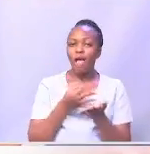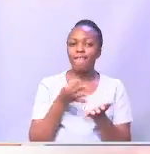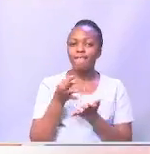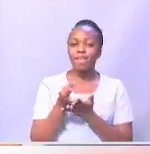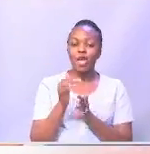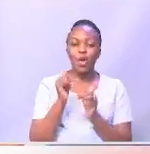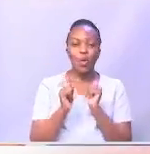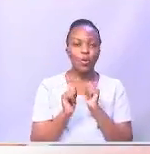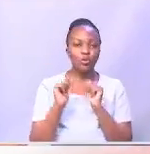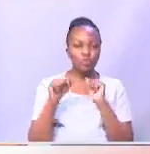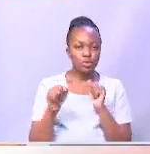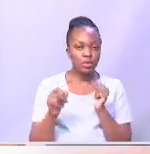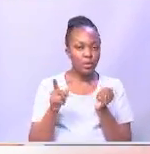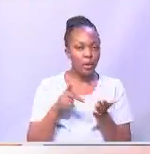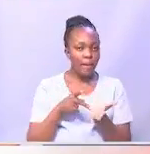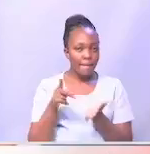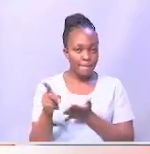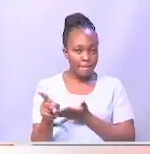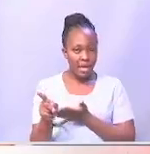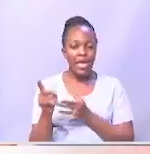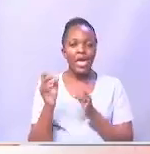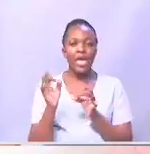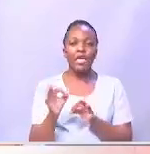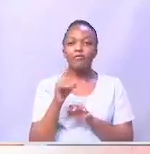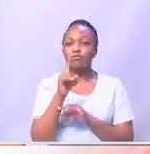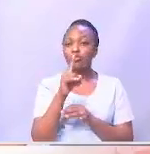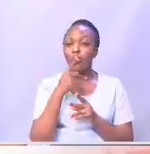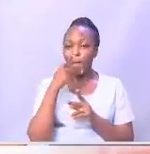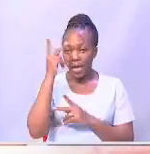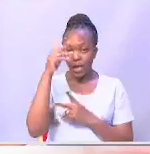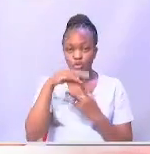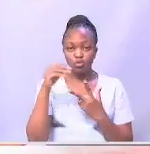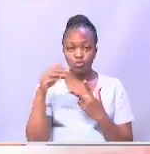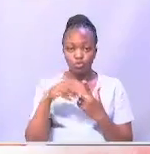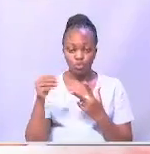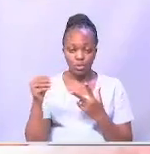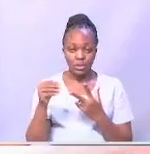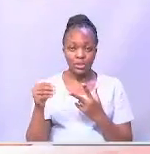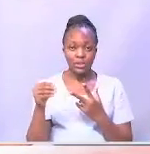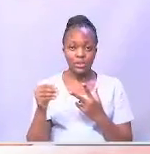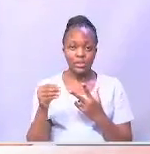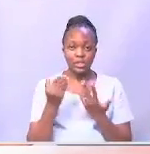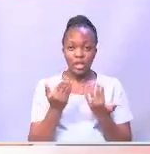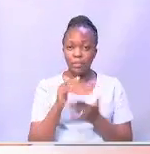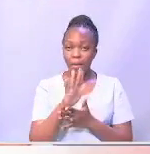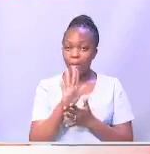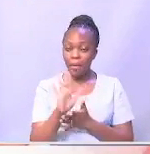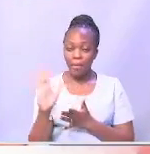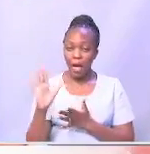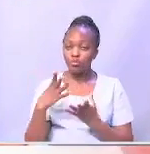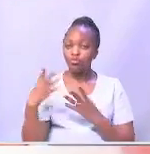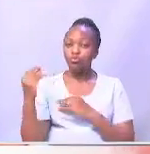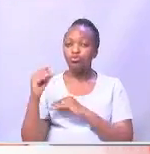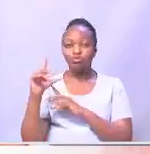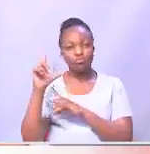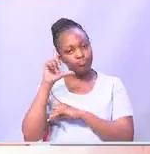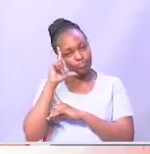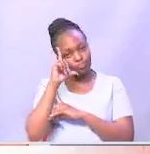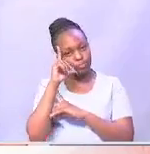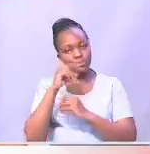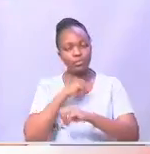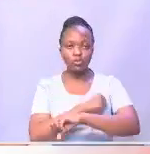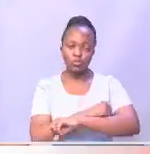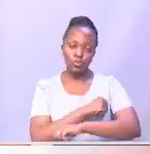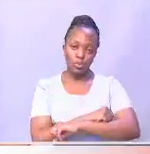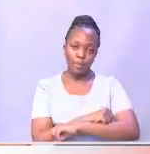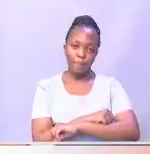payable is if you choose for your child to go to a boarding school. And in the boarding school, they